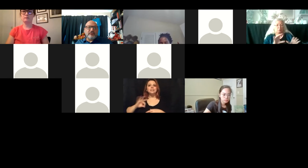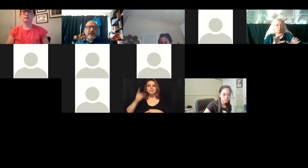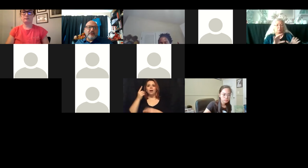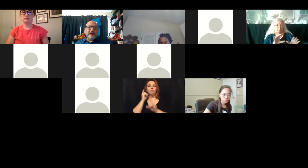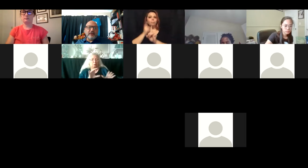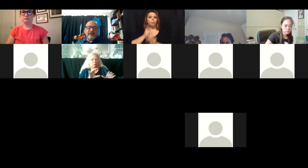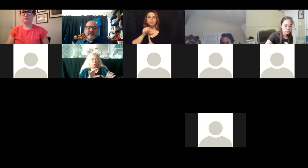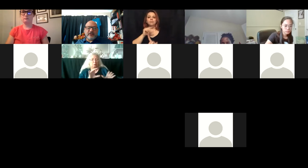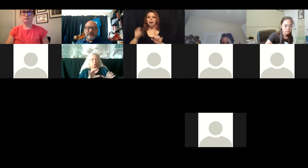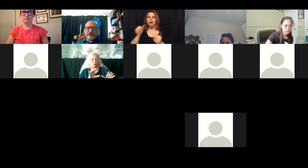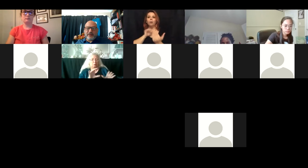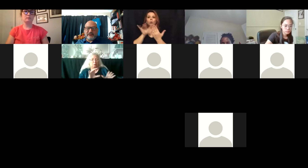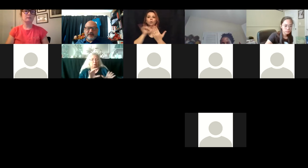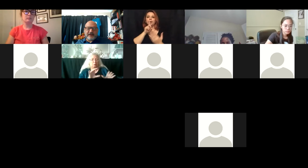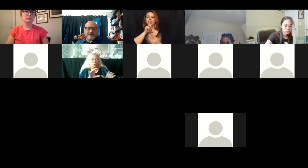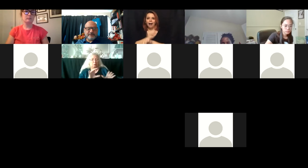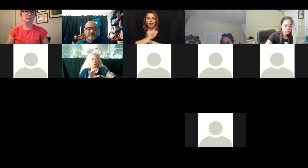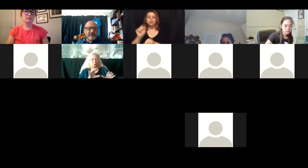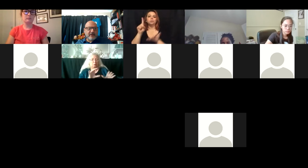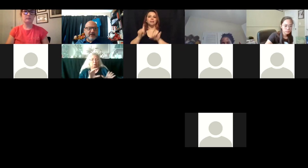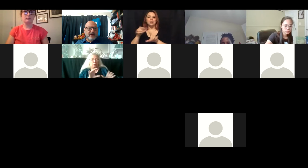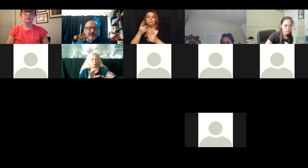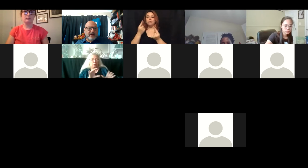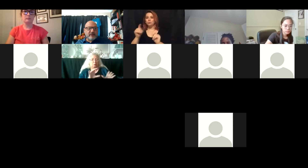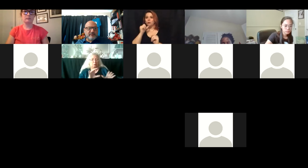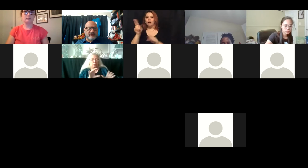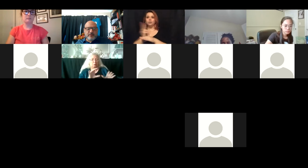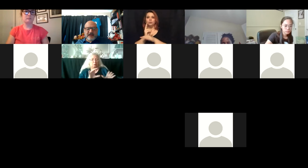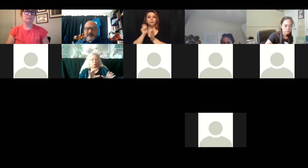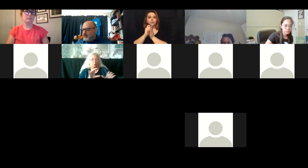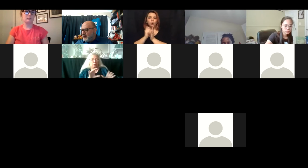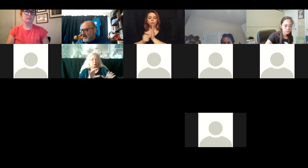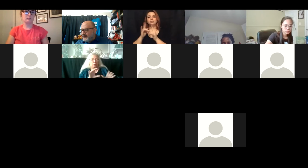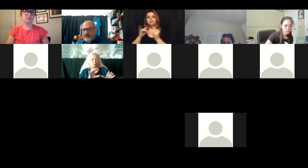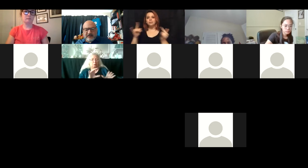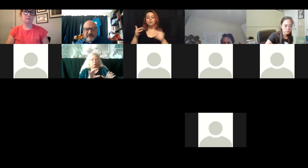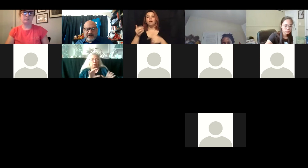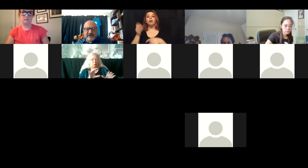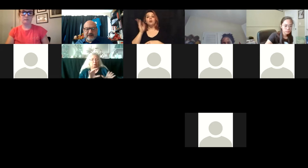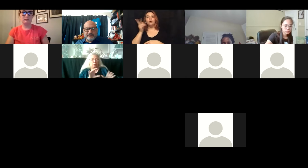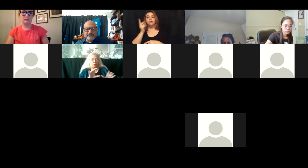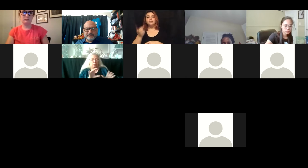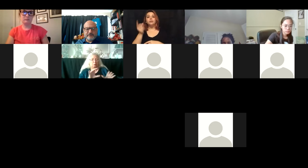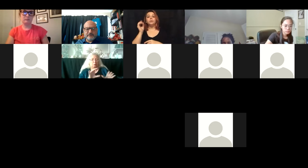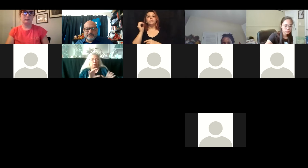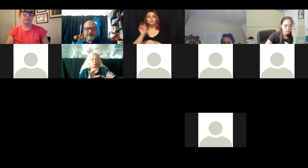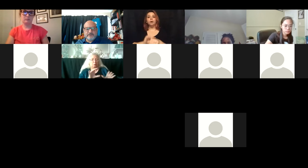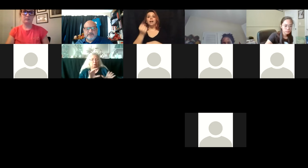at your notes. Try not to look at other things. Try to do your best on that. And I will meet you back here at 11:10.